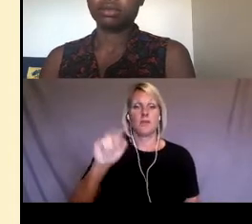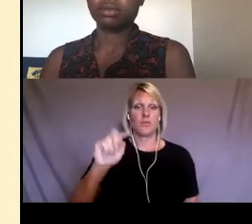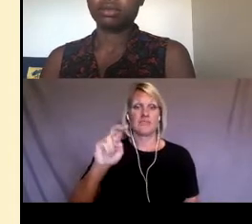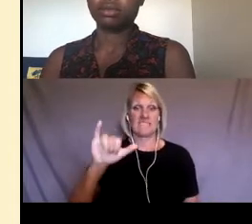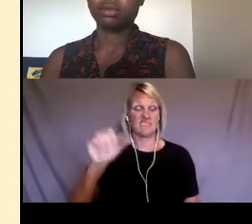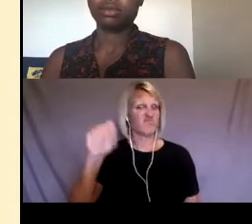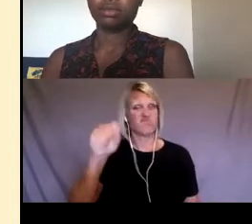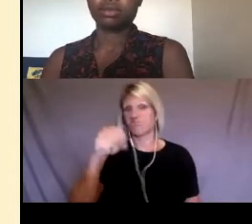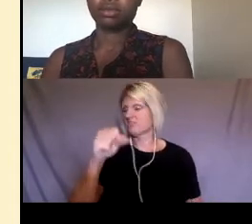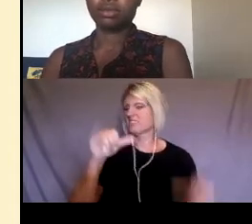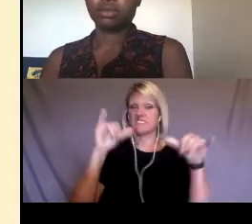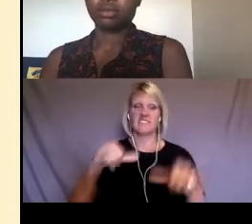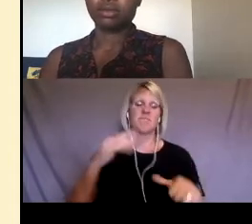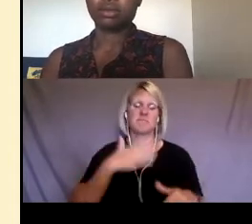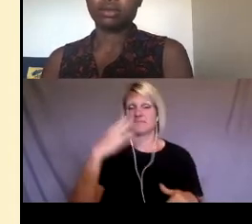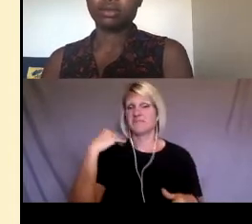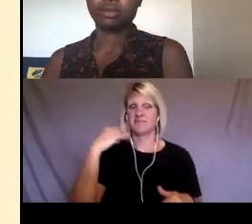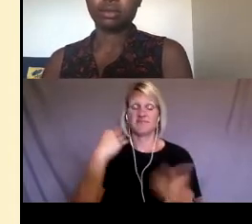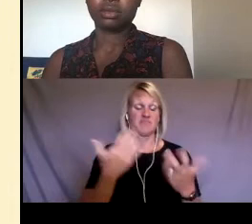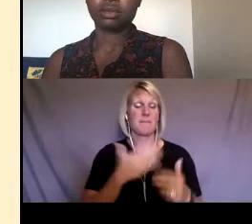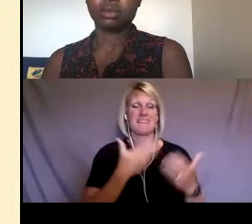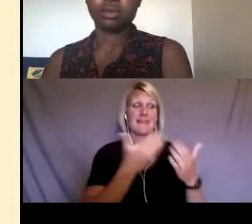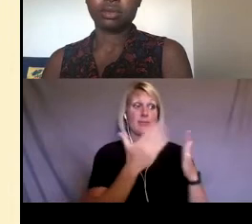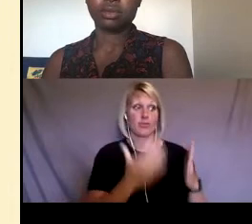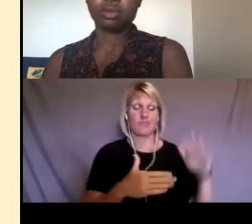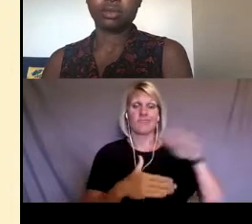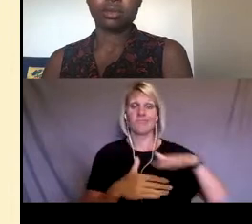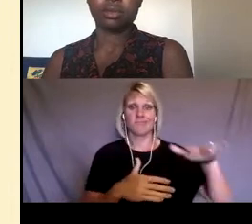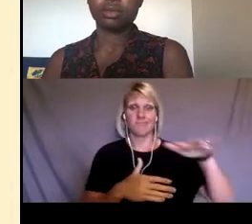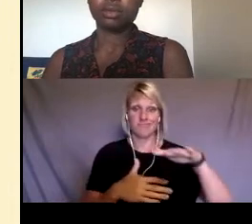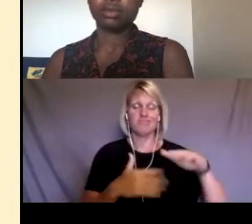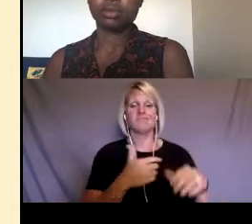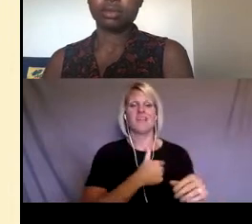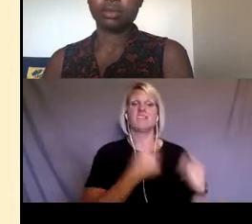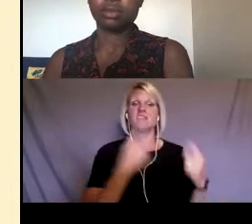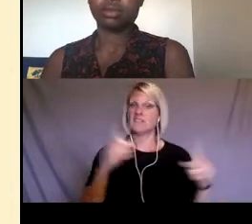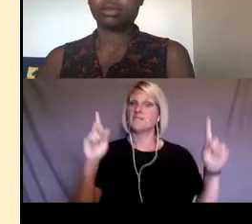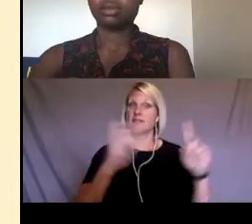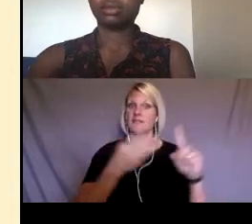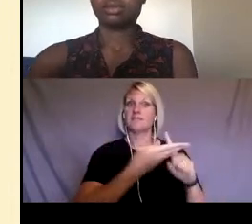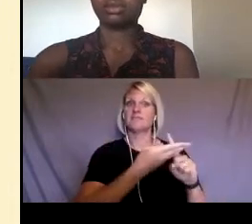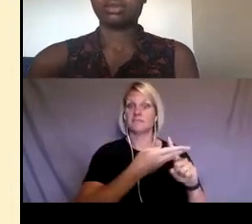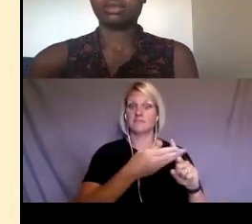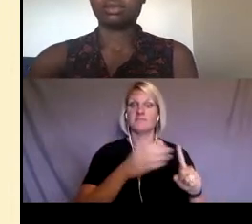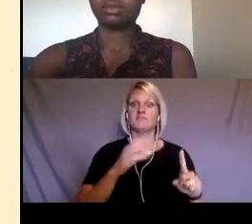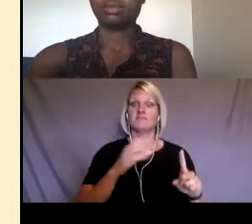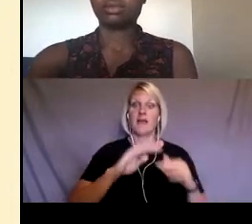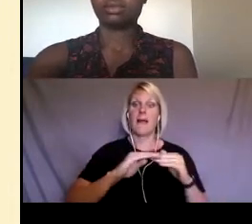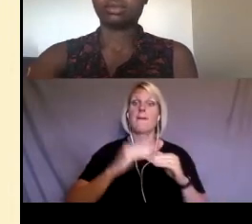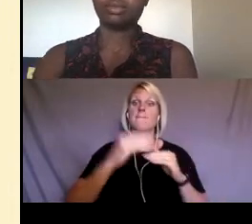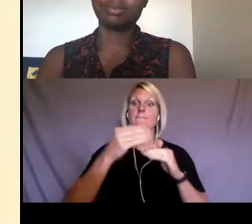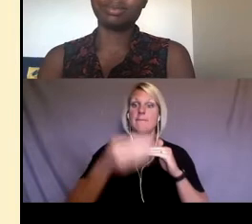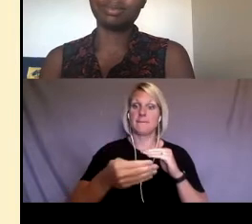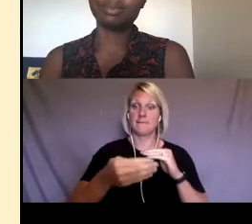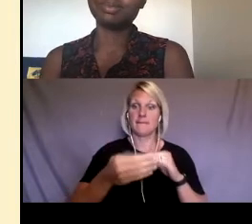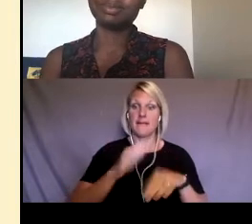same. I actually, in my neighborhood, my residential neighborhood, I successfully got a speed hump on our residential